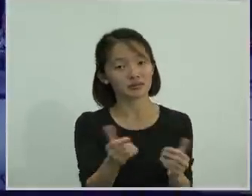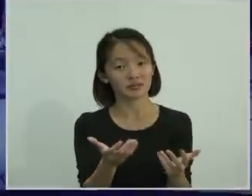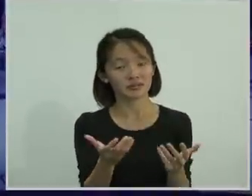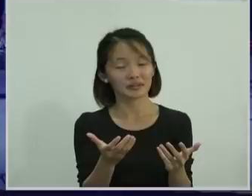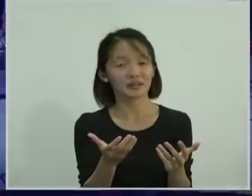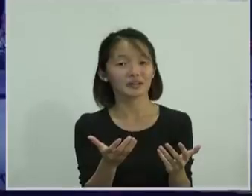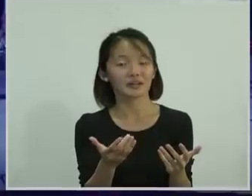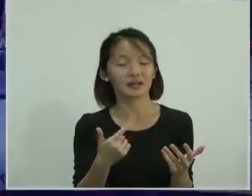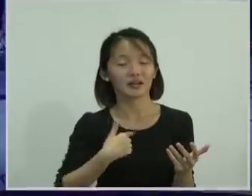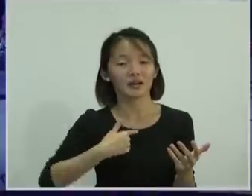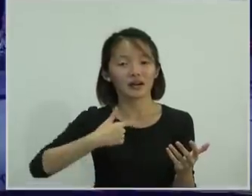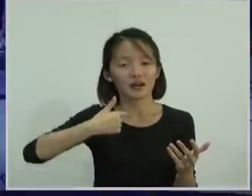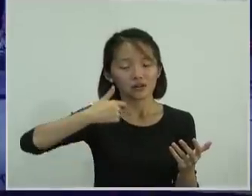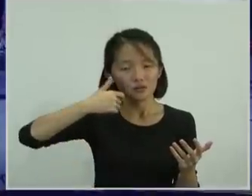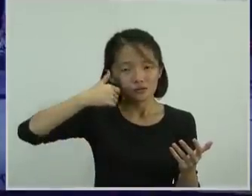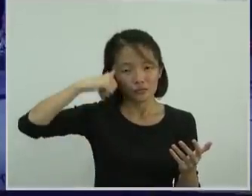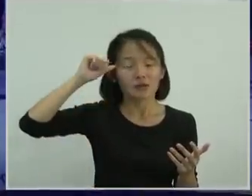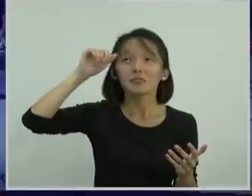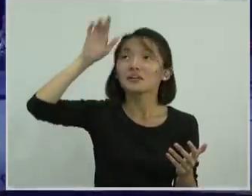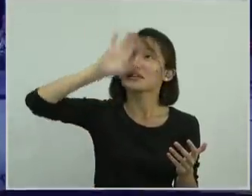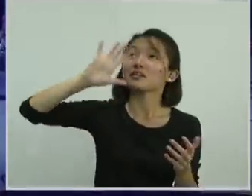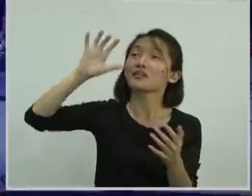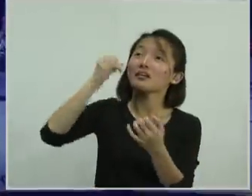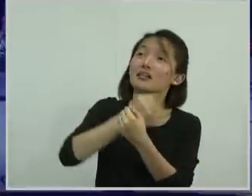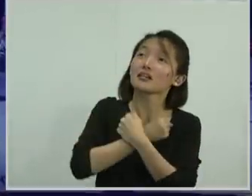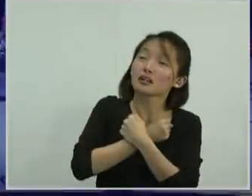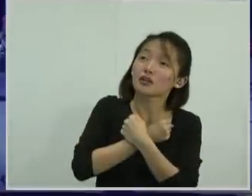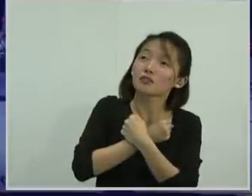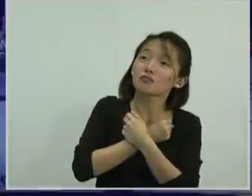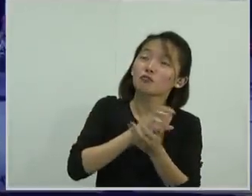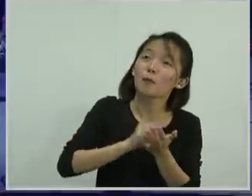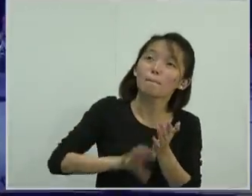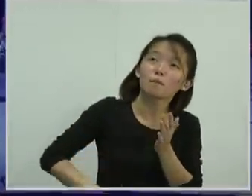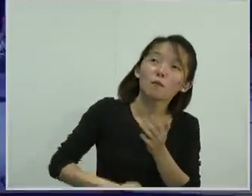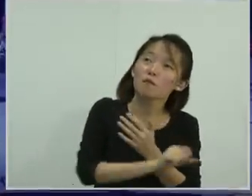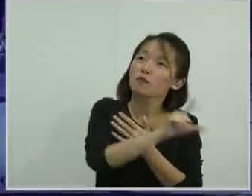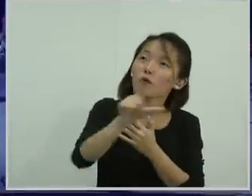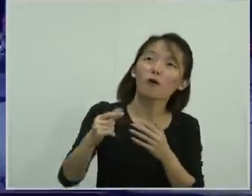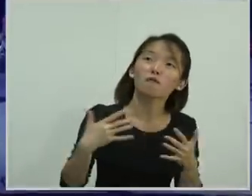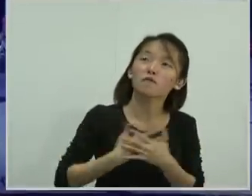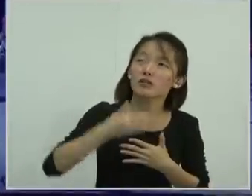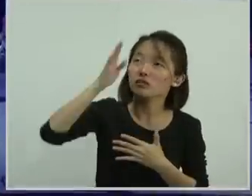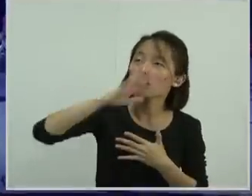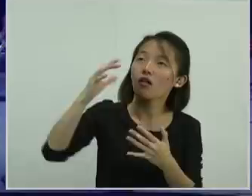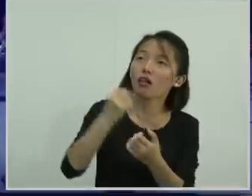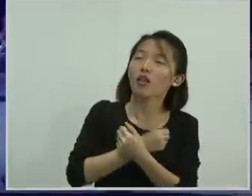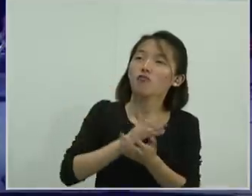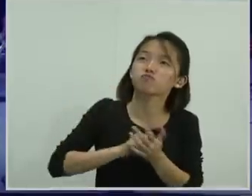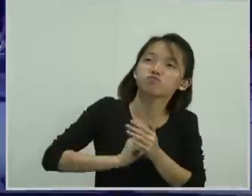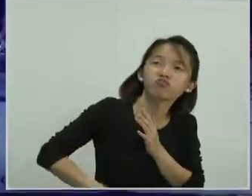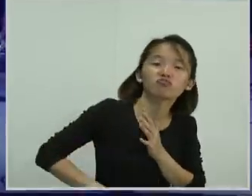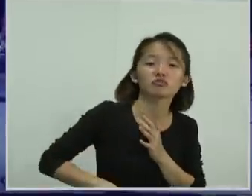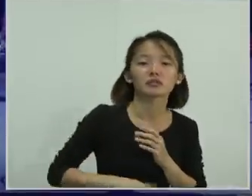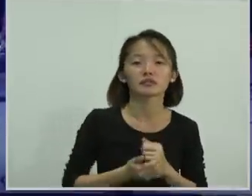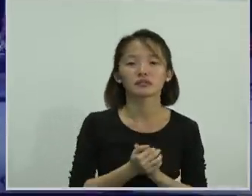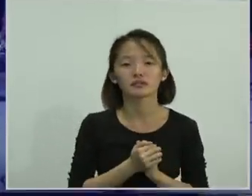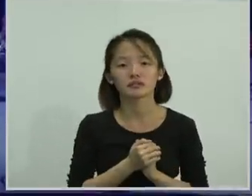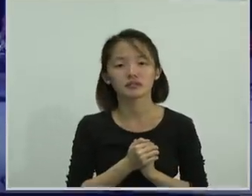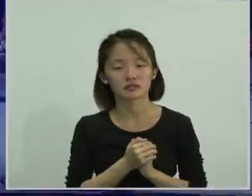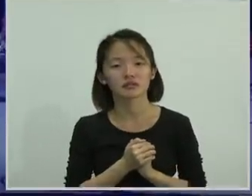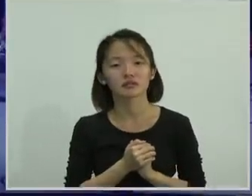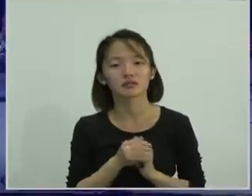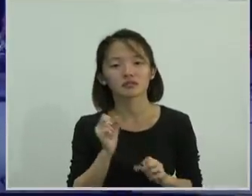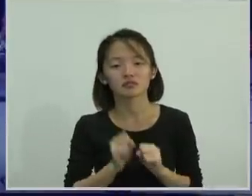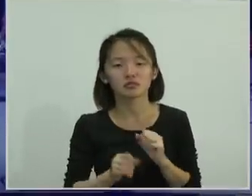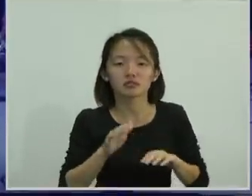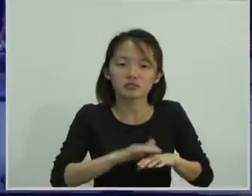I remember that God's love casts out all fear. And slowly, I grew out